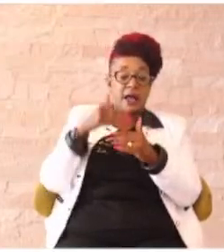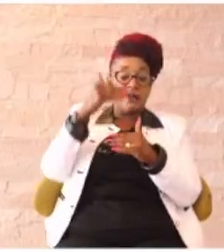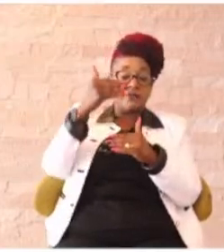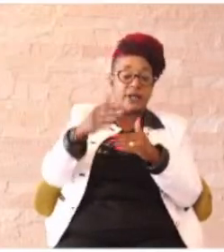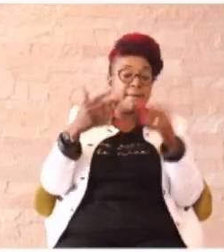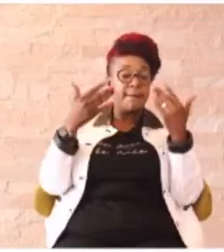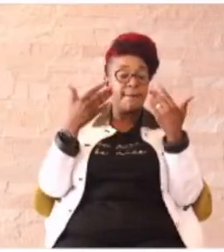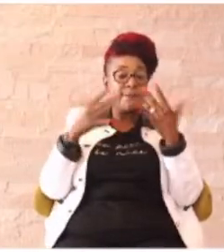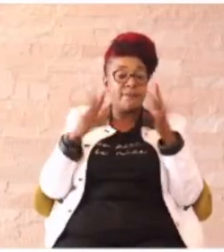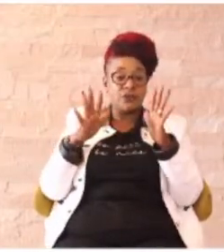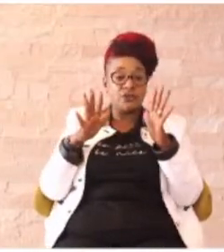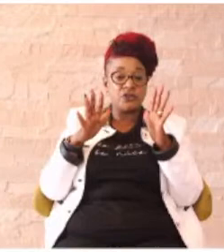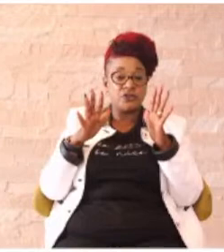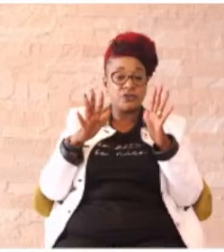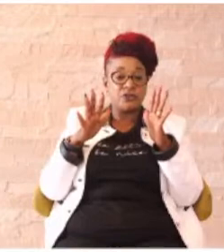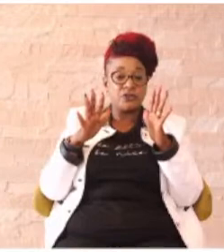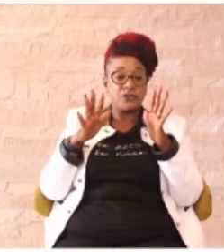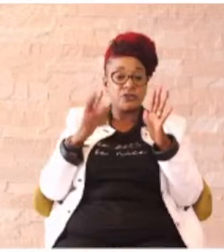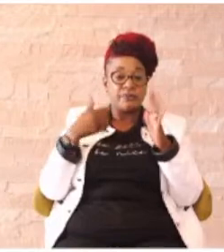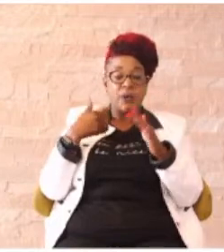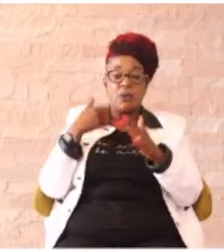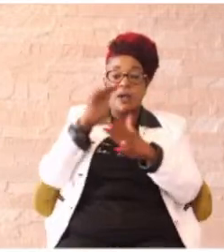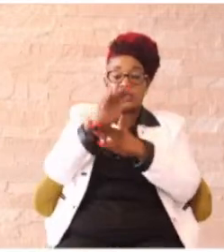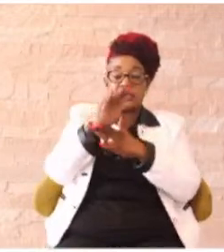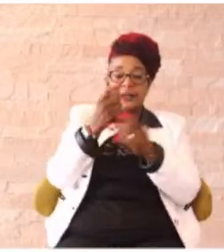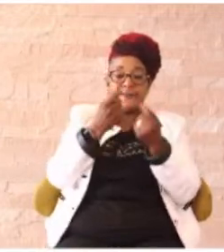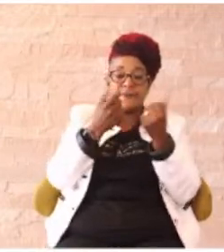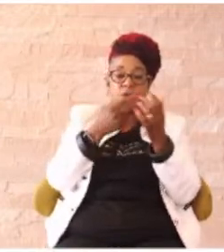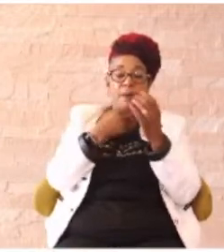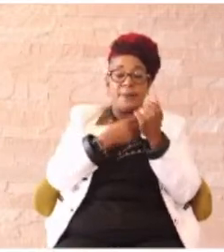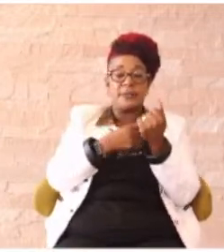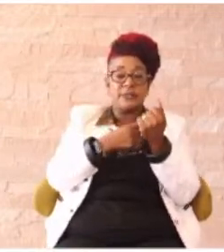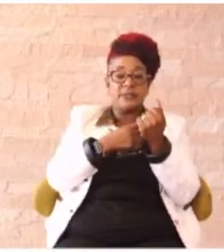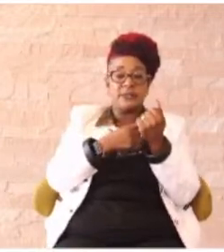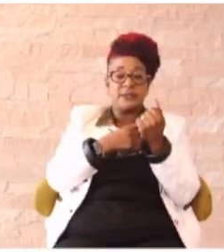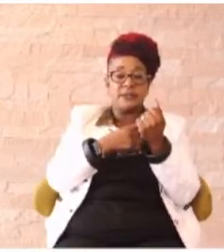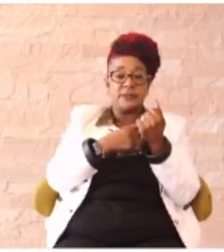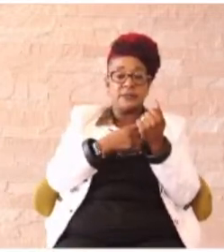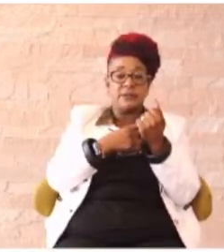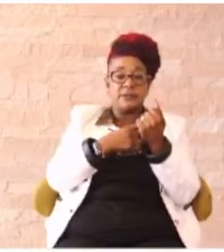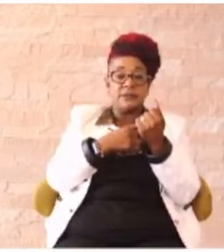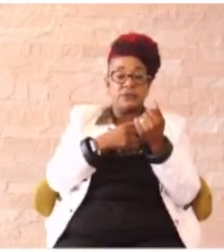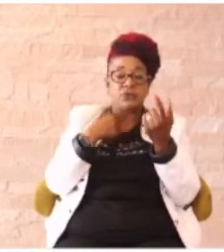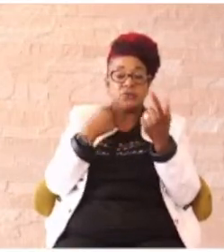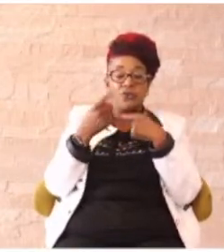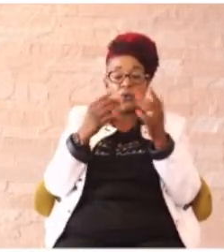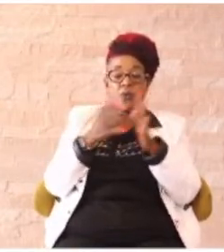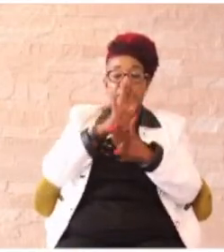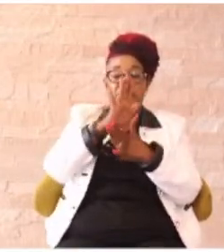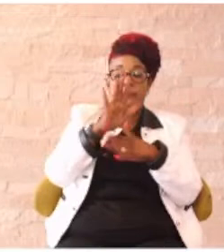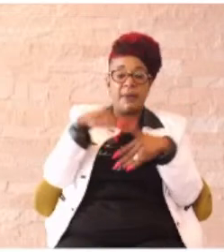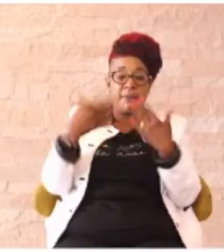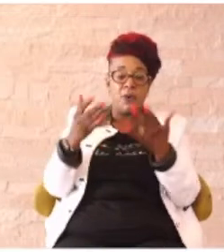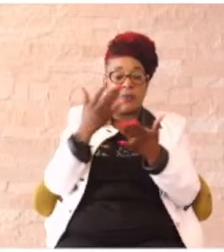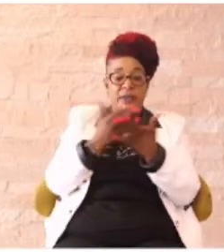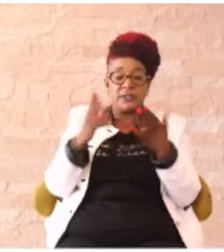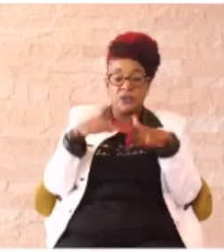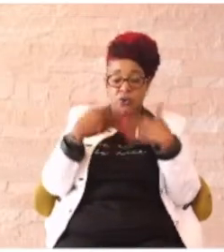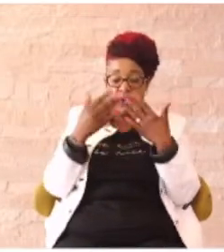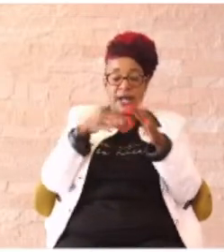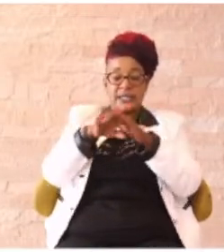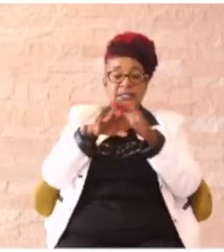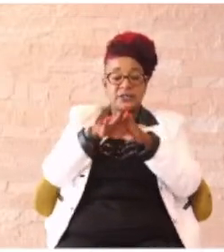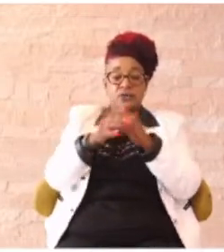meeting, I'll ask a few partners. So a few partners have asked me to talk to them about things, but then also I'll ask a few